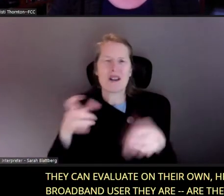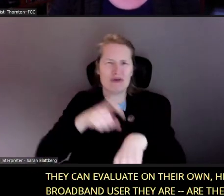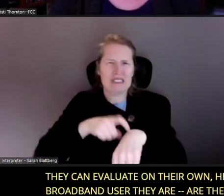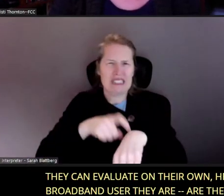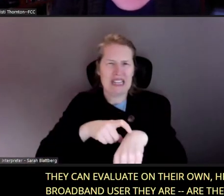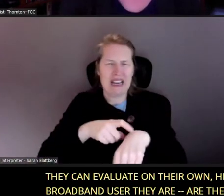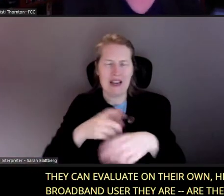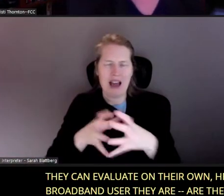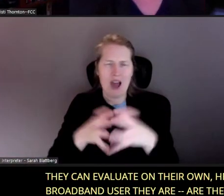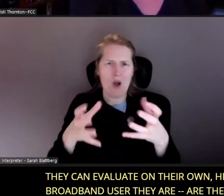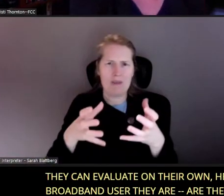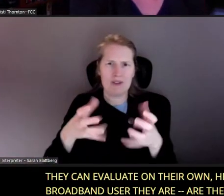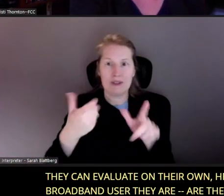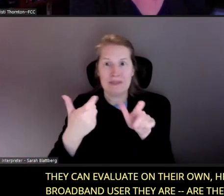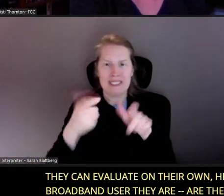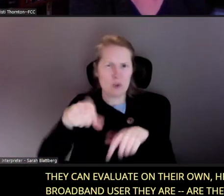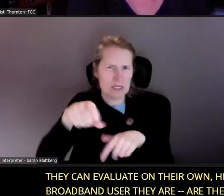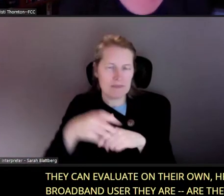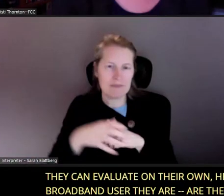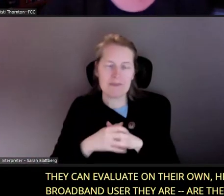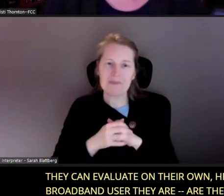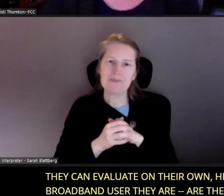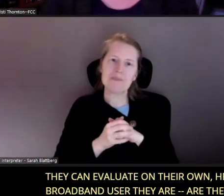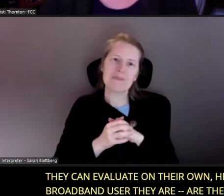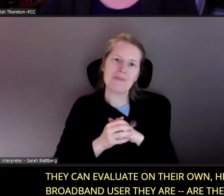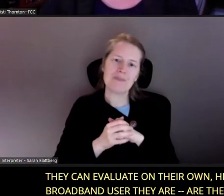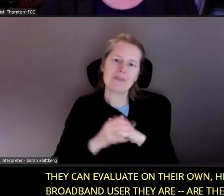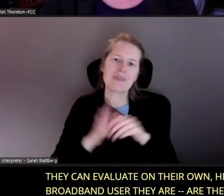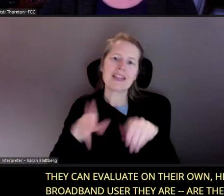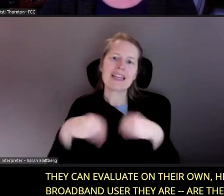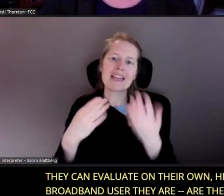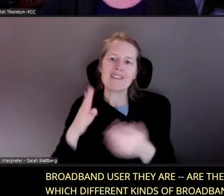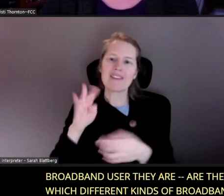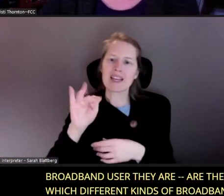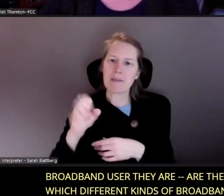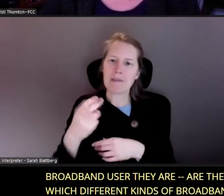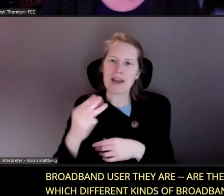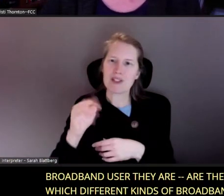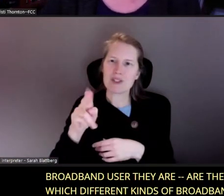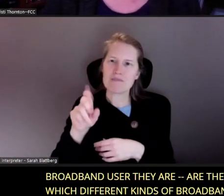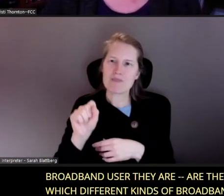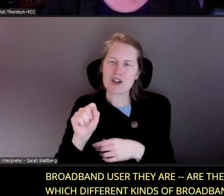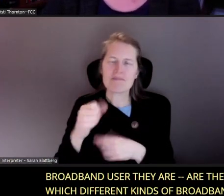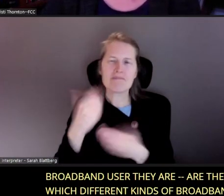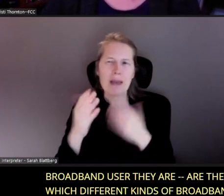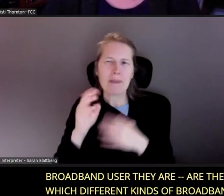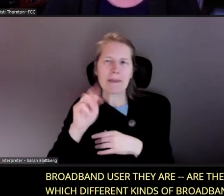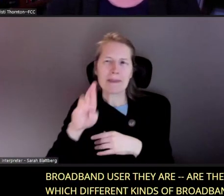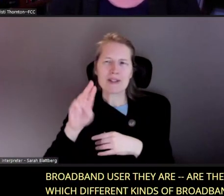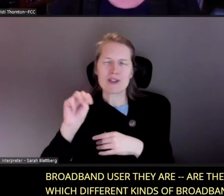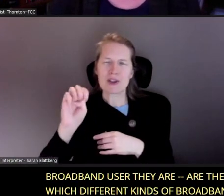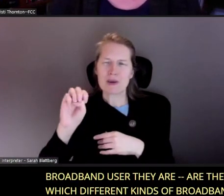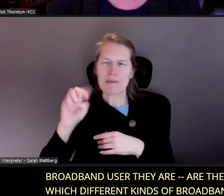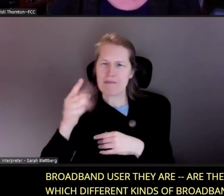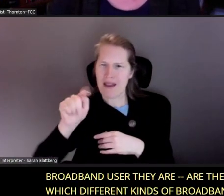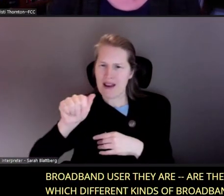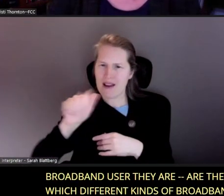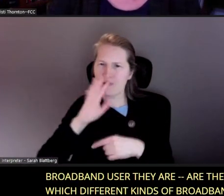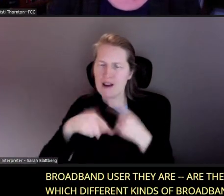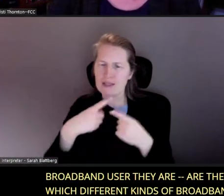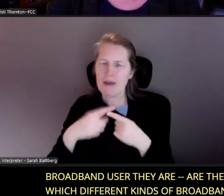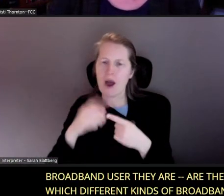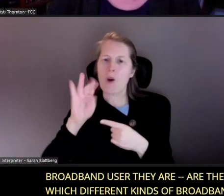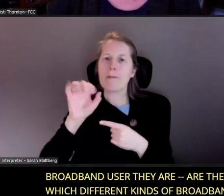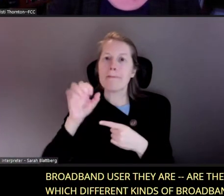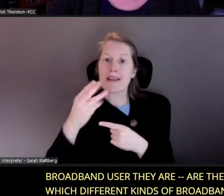mean for what they need there for? And providing benchmarks. Somebody, it might've been Mr. Mehta mentioned that idea of providing benchmarks. What's, okay,